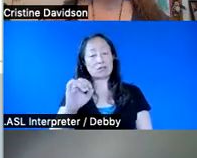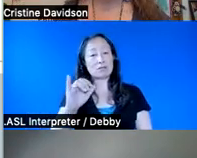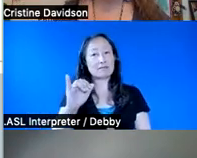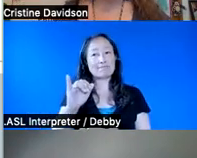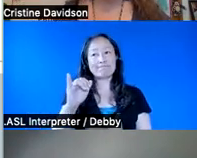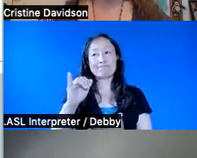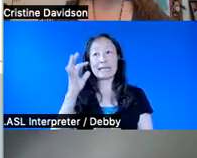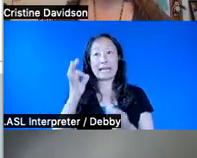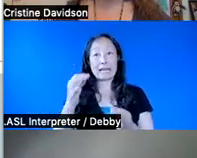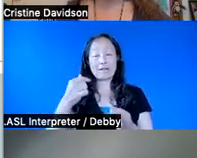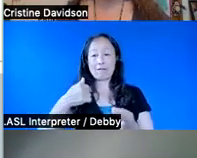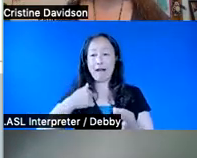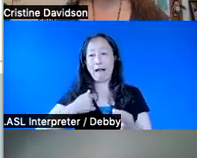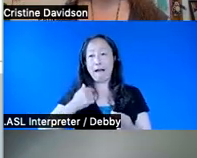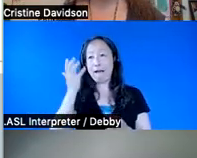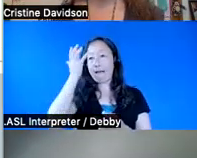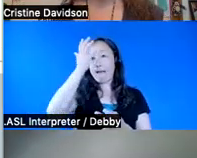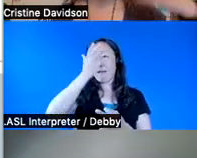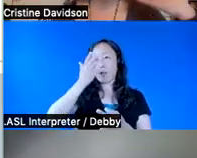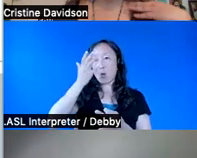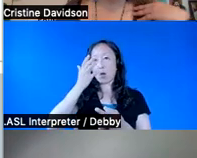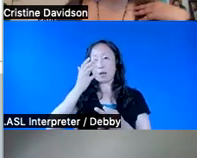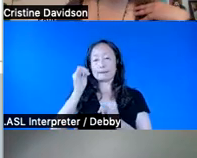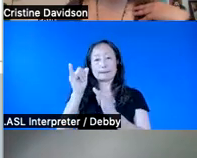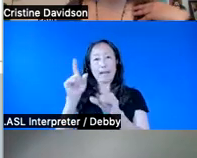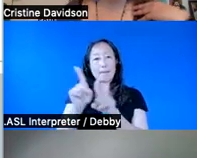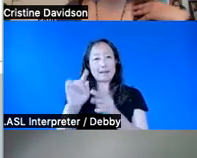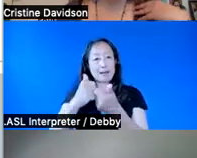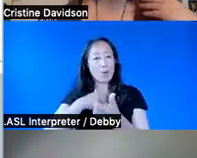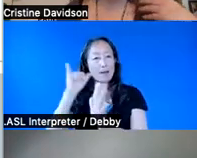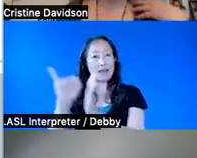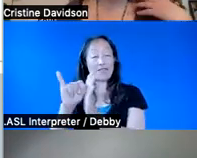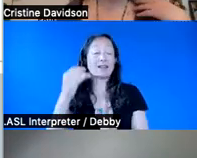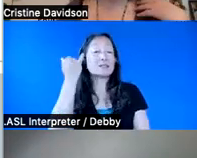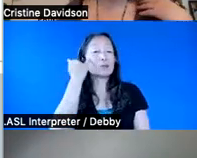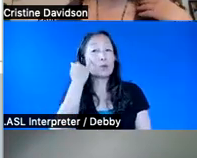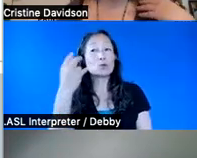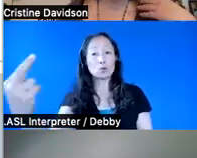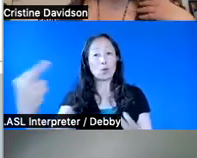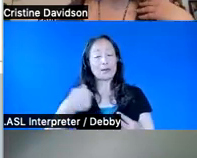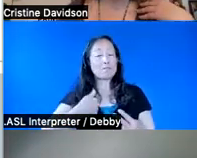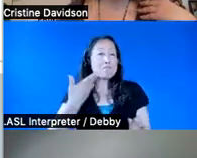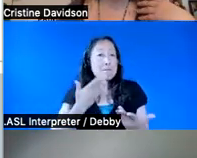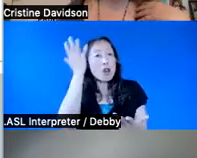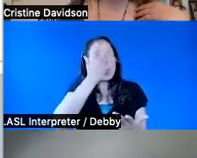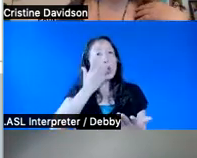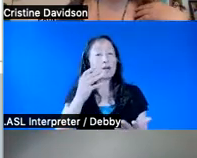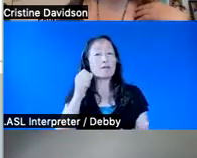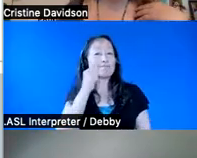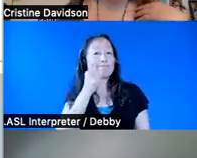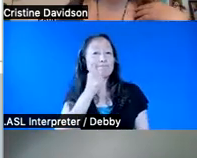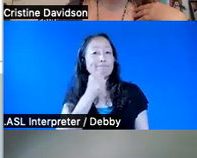looking the way that I identify, right? So if you all look at me, I probably look female,